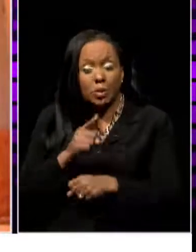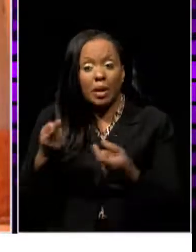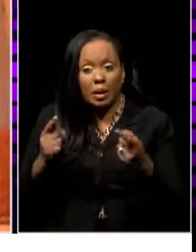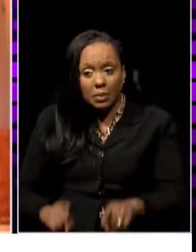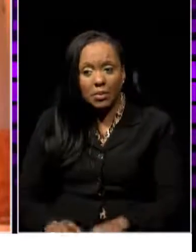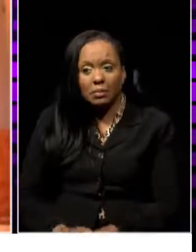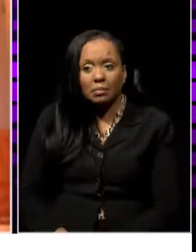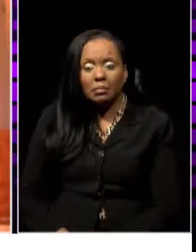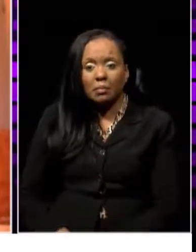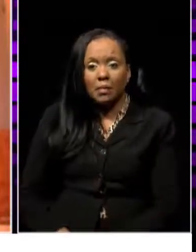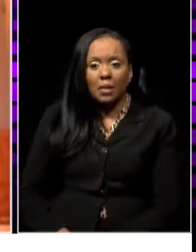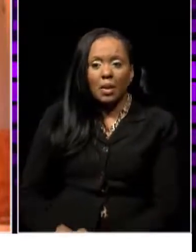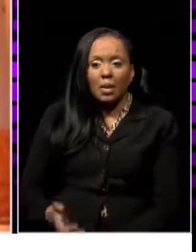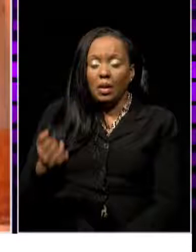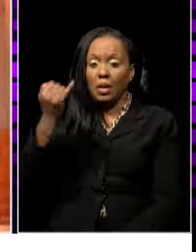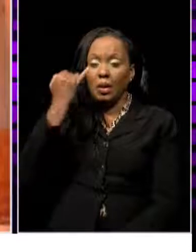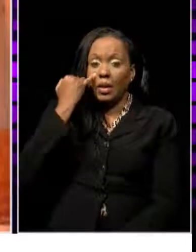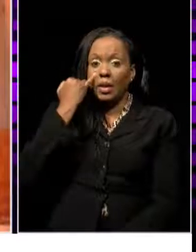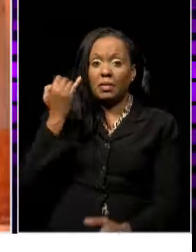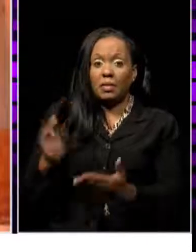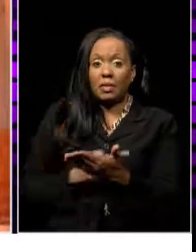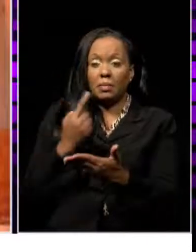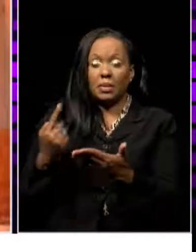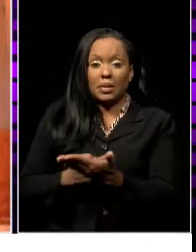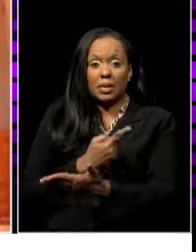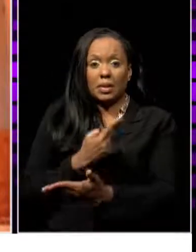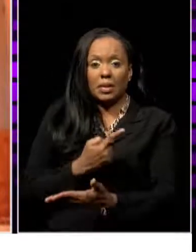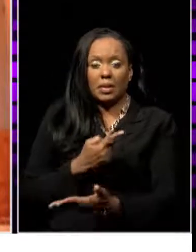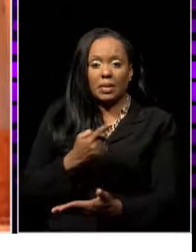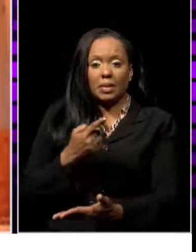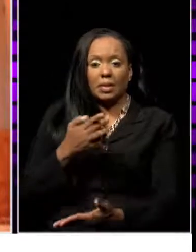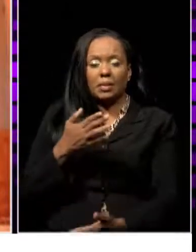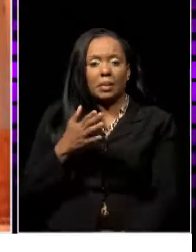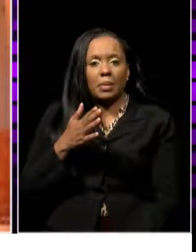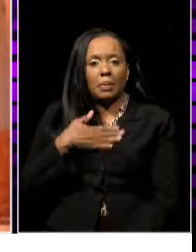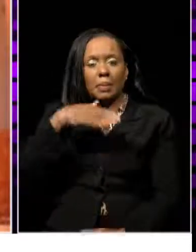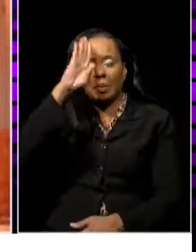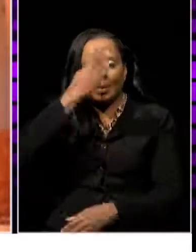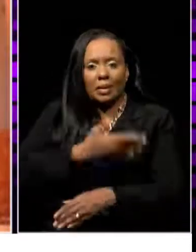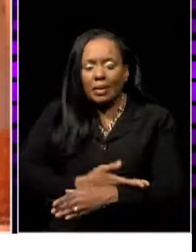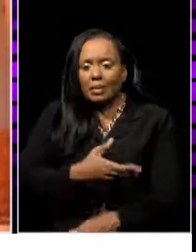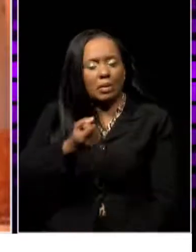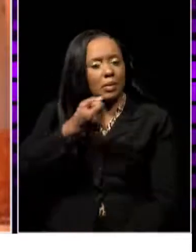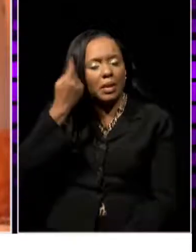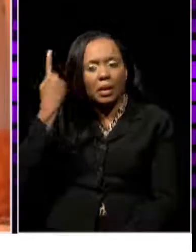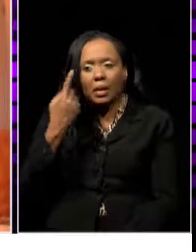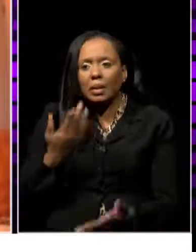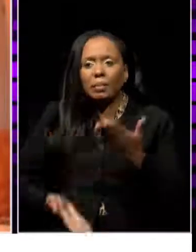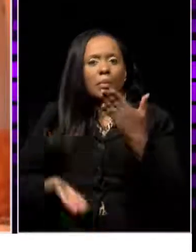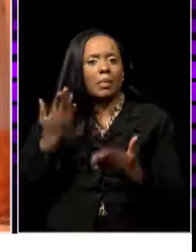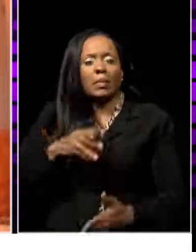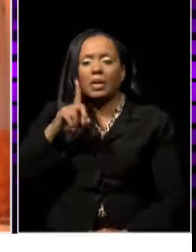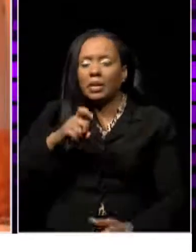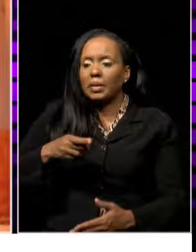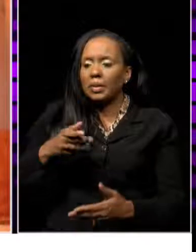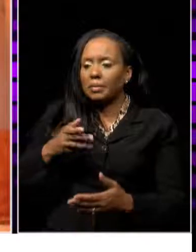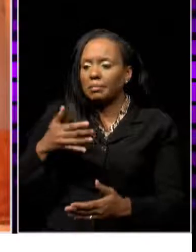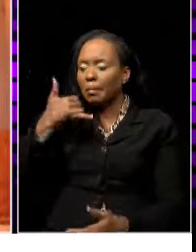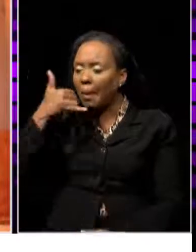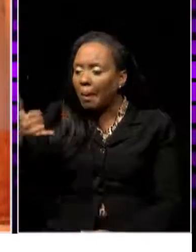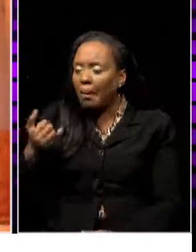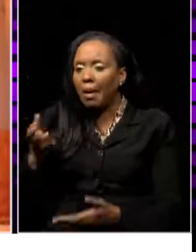that the child doesn't understand, we may not be able to help them. And we need to be able to call the teacher or have a conversation with the teacher, say, well, look,